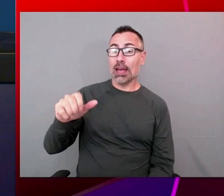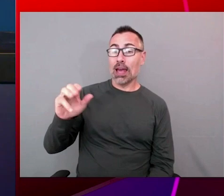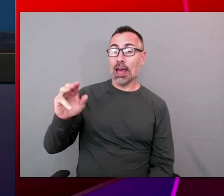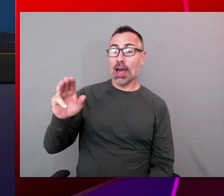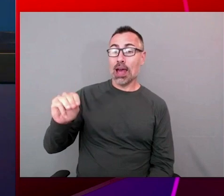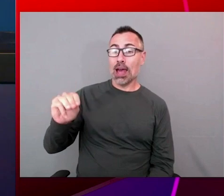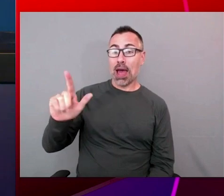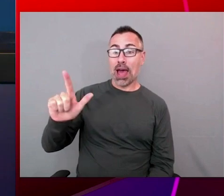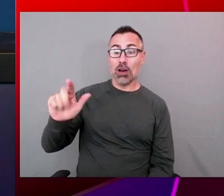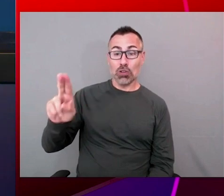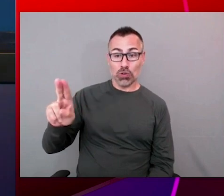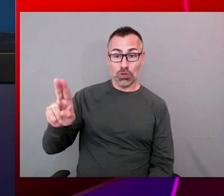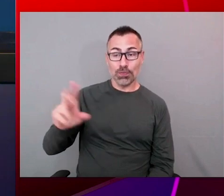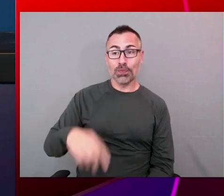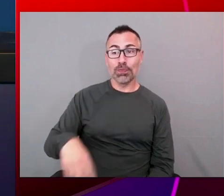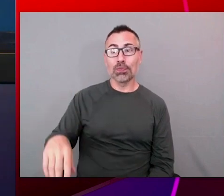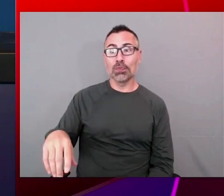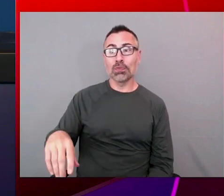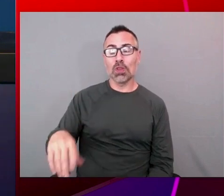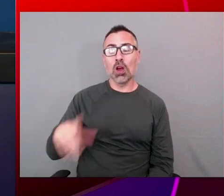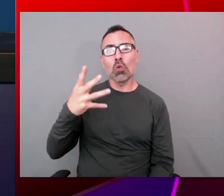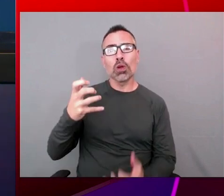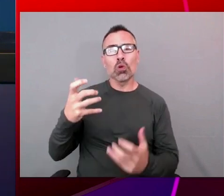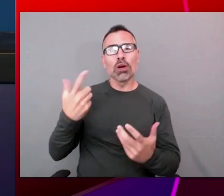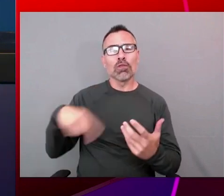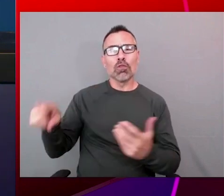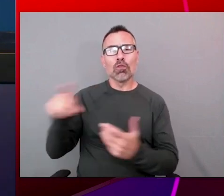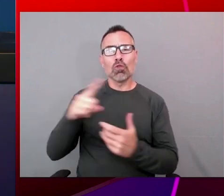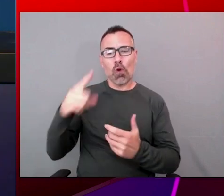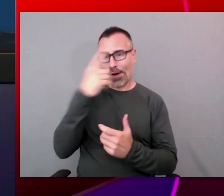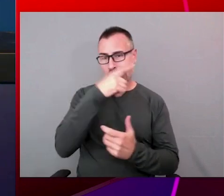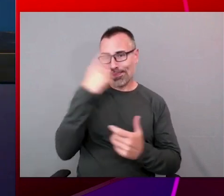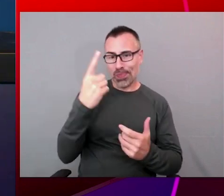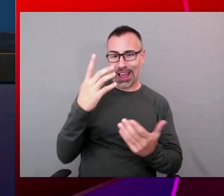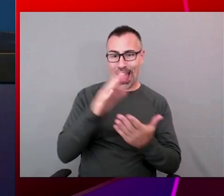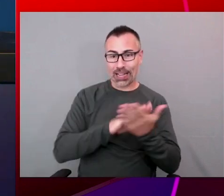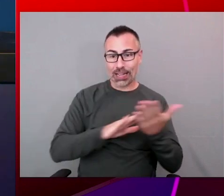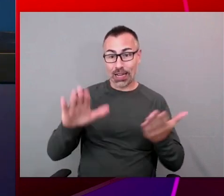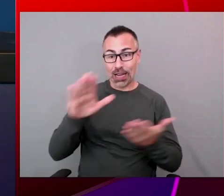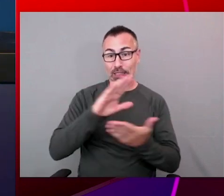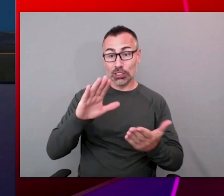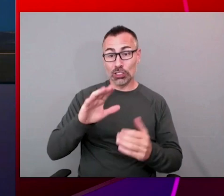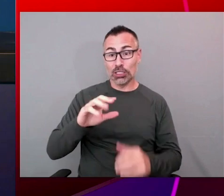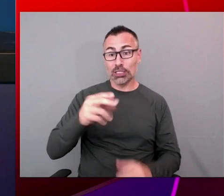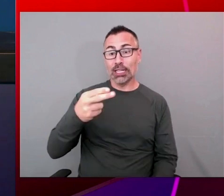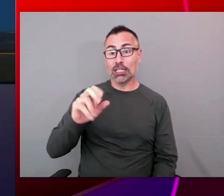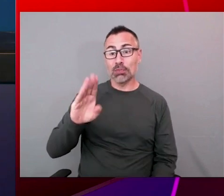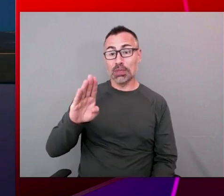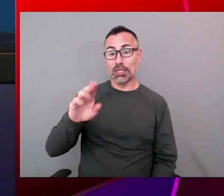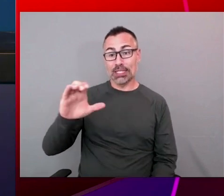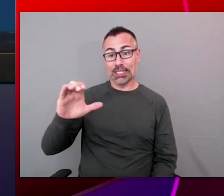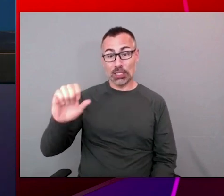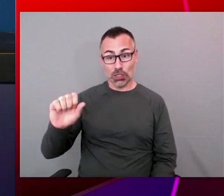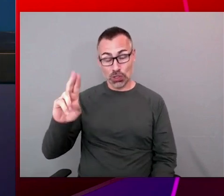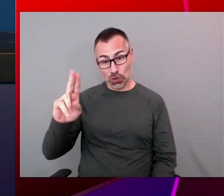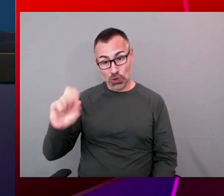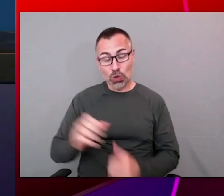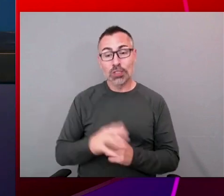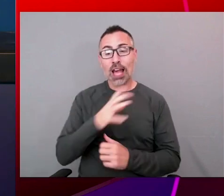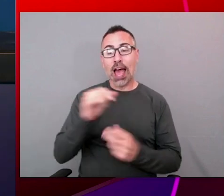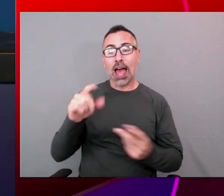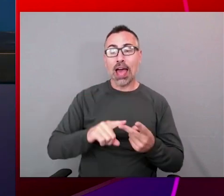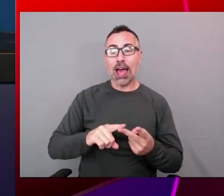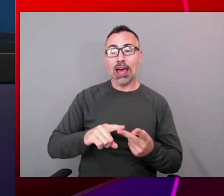colleges, historically black colleges and universities, HBCUs, and minority-serving institutions, MSIs. So